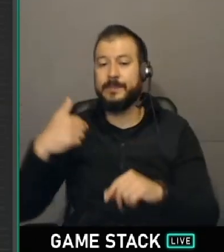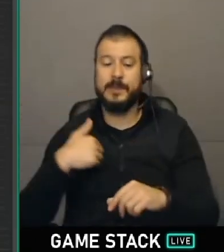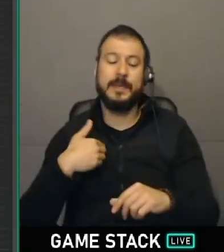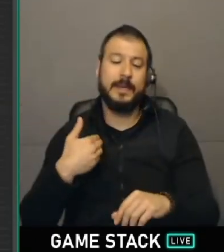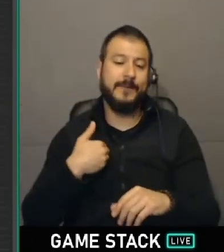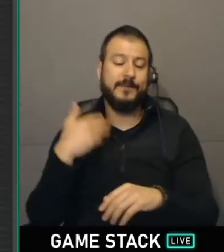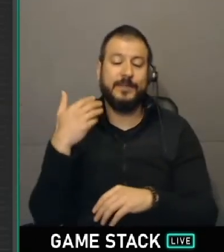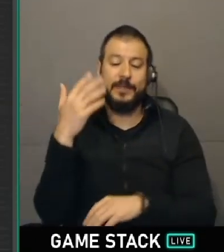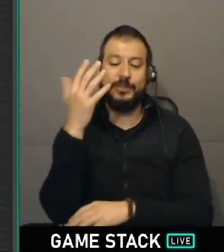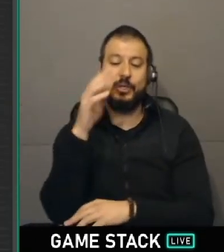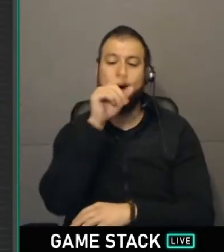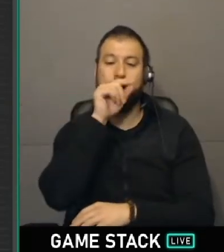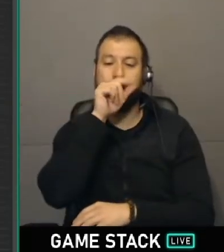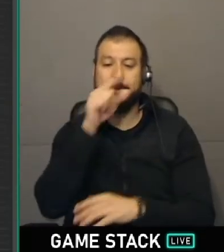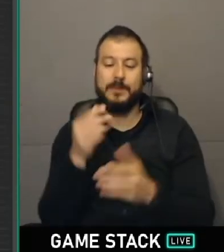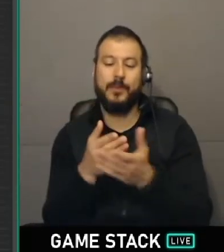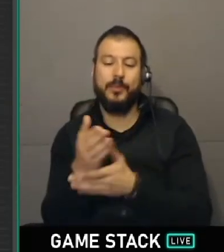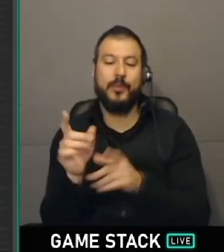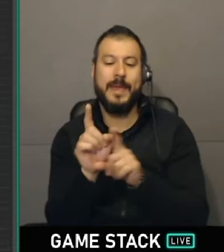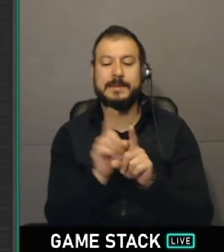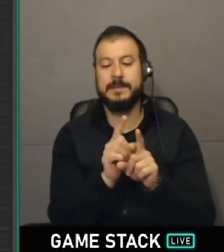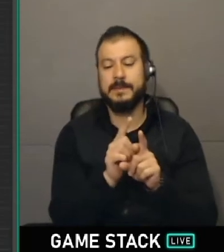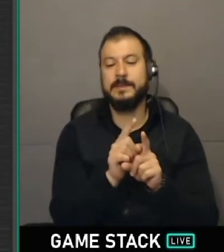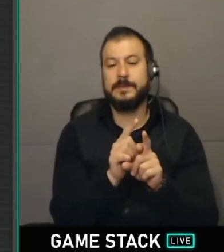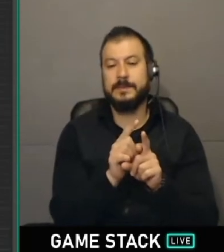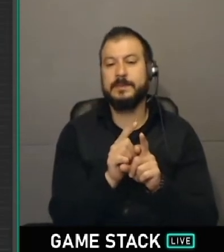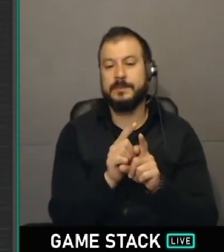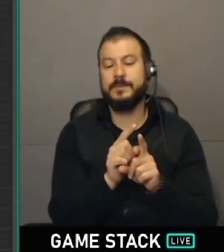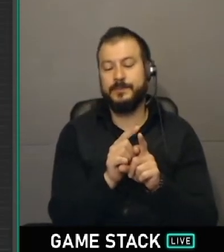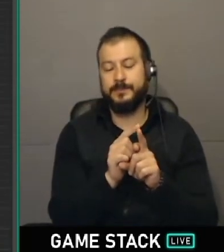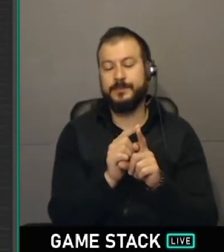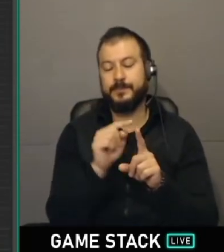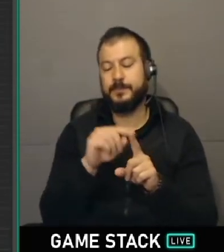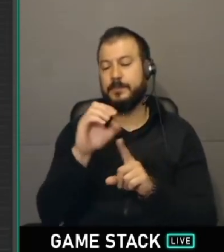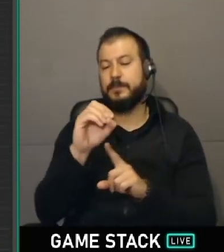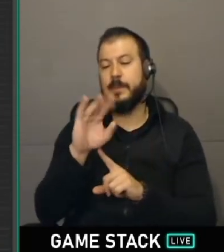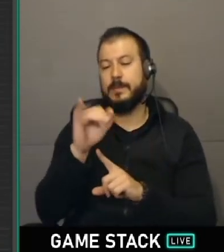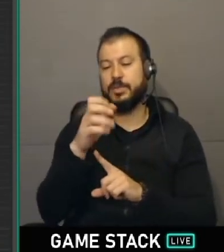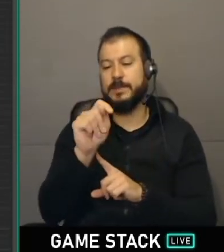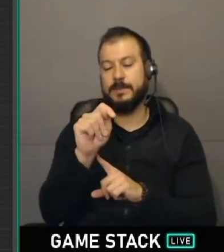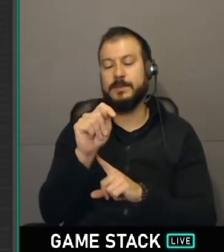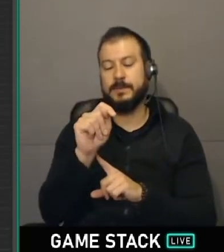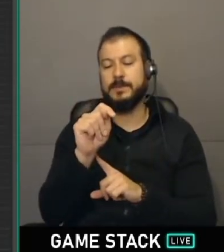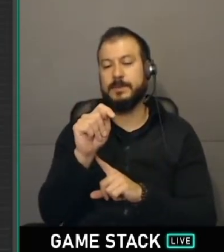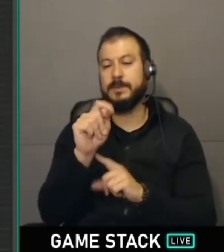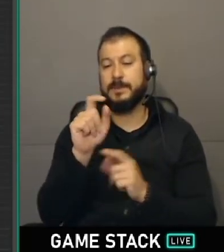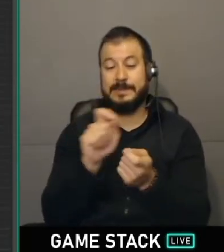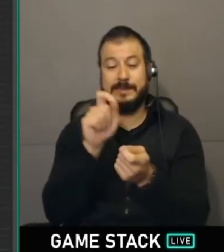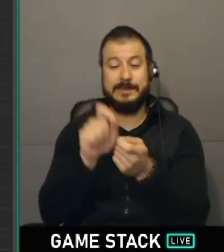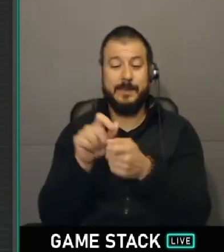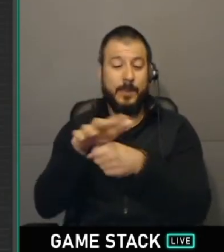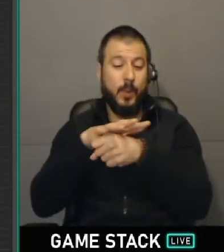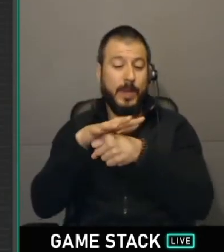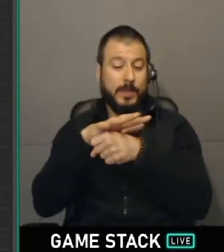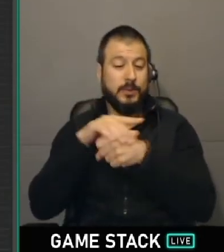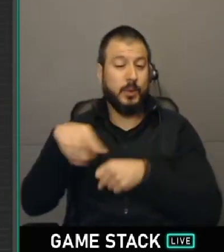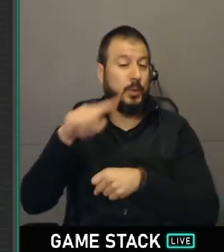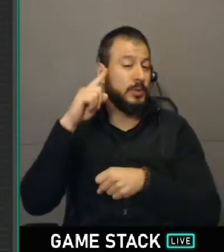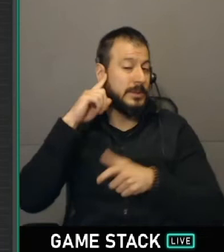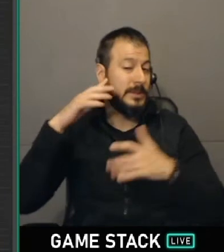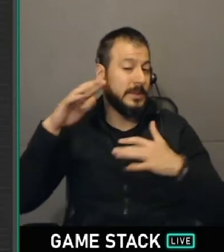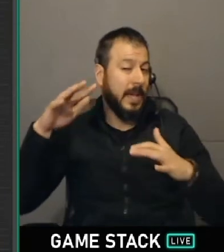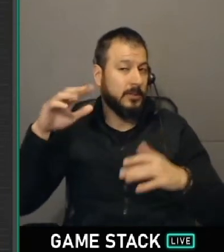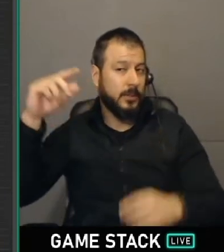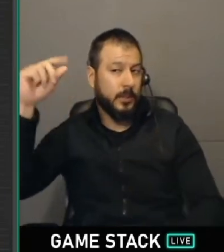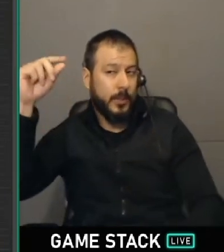birds coming through as an object. So the exact location of those sounds is